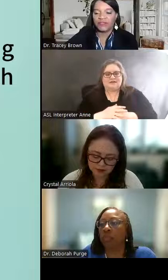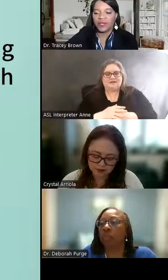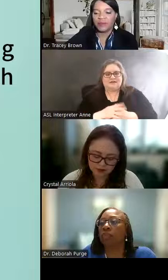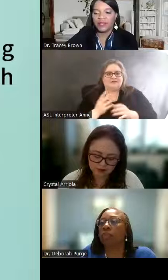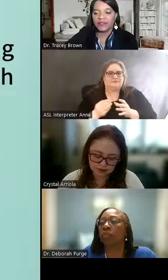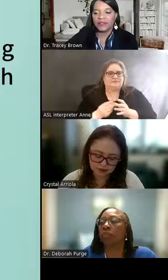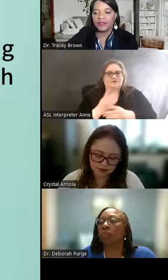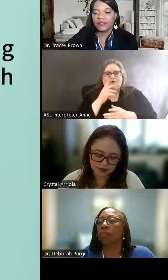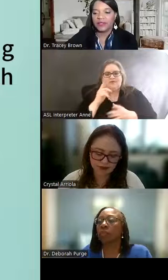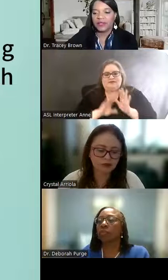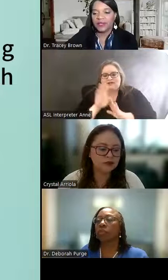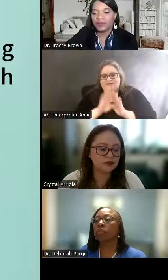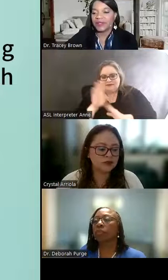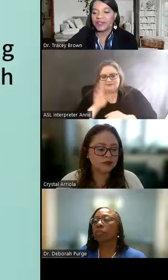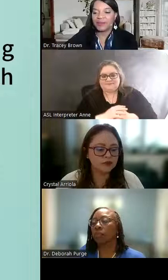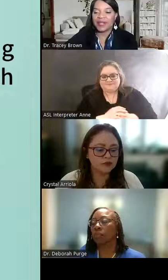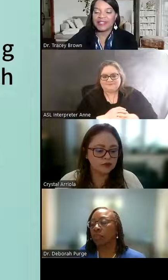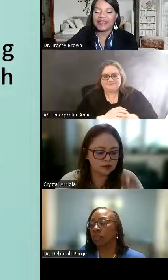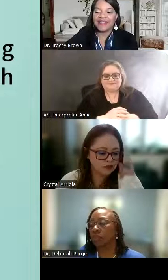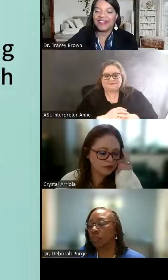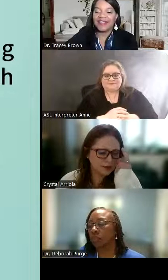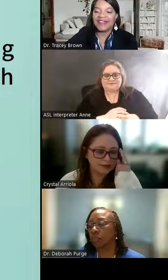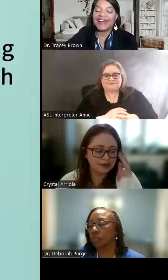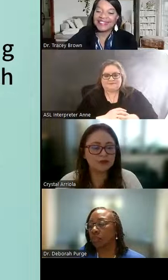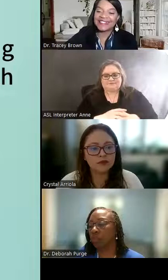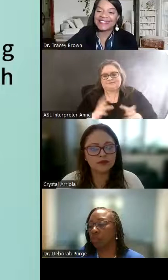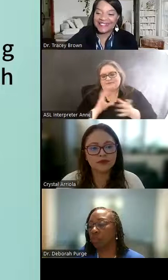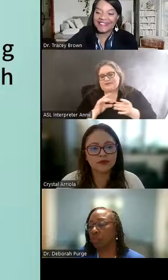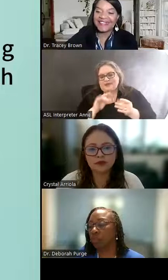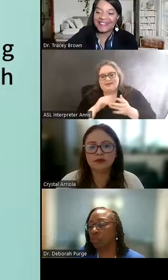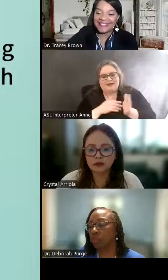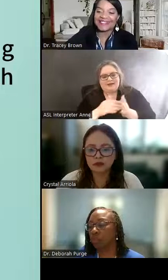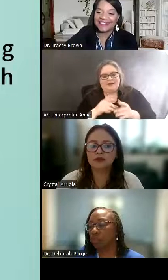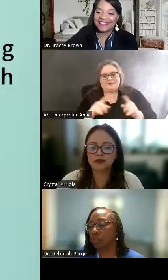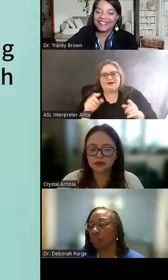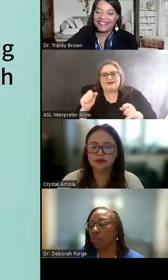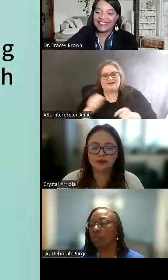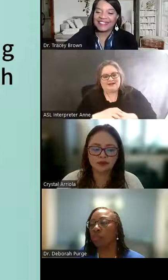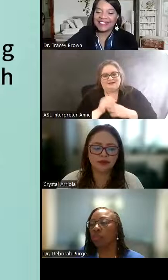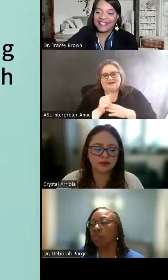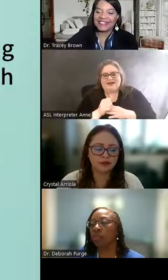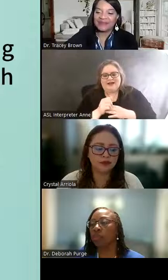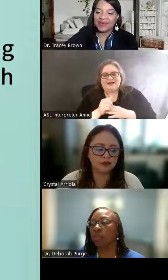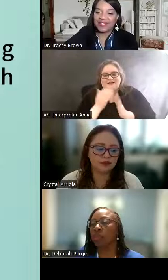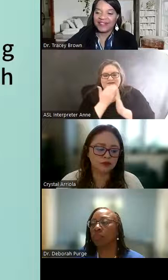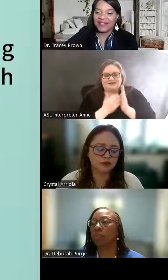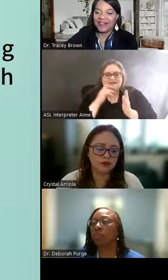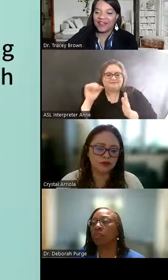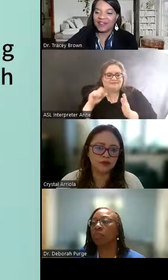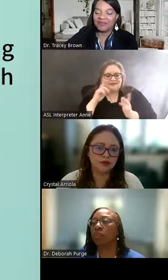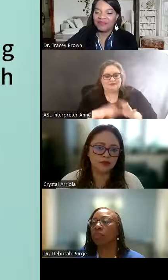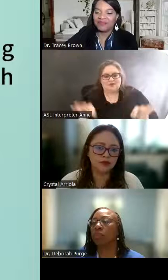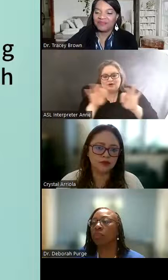growth and development. Parental support, I'm saying that a lot. Guidance lessons, yes, that's